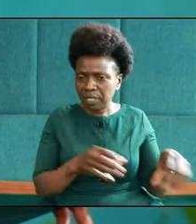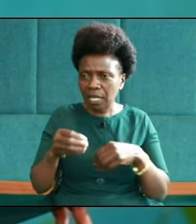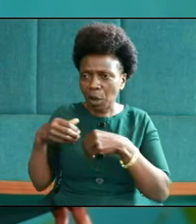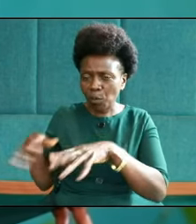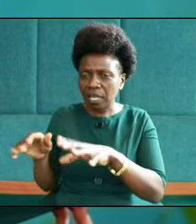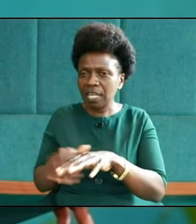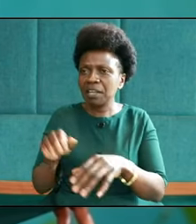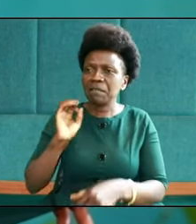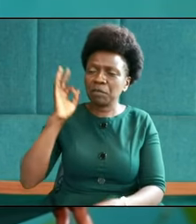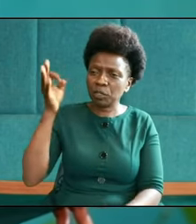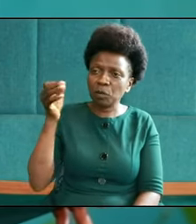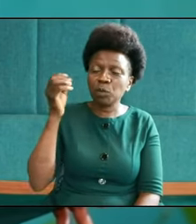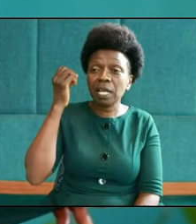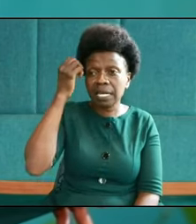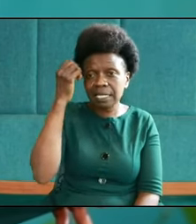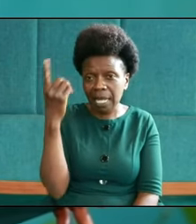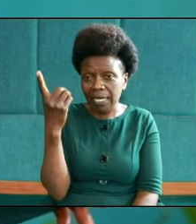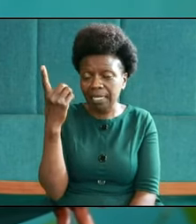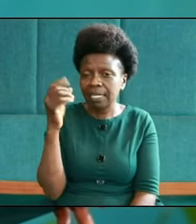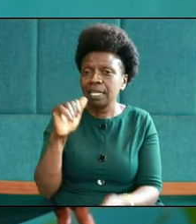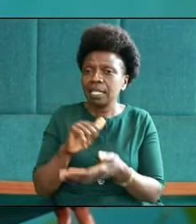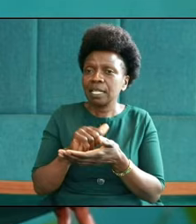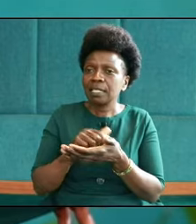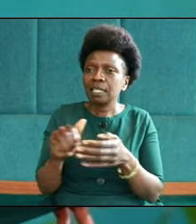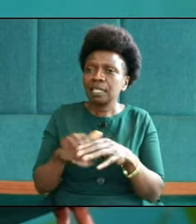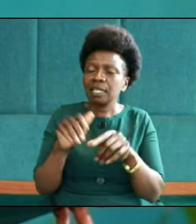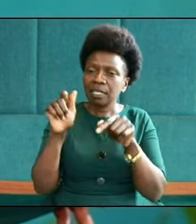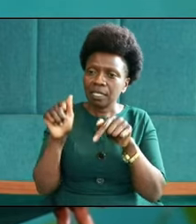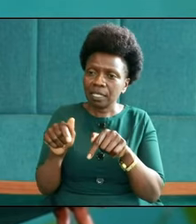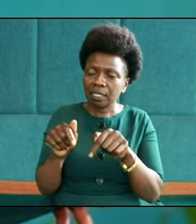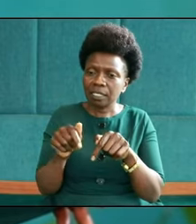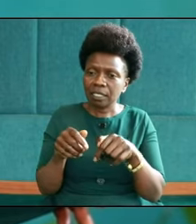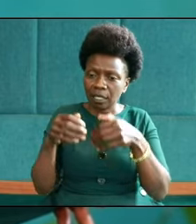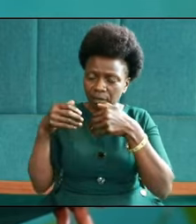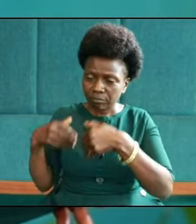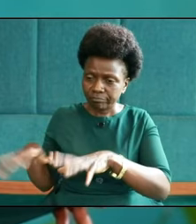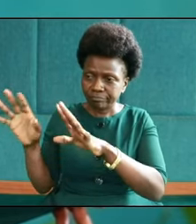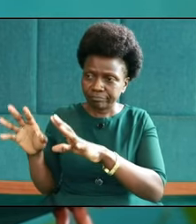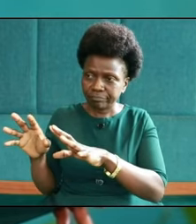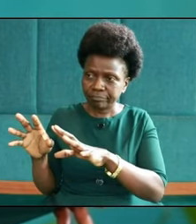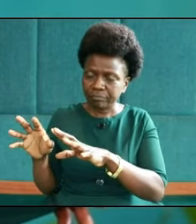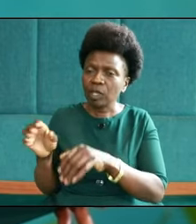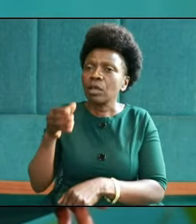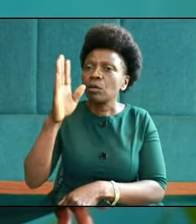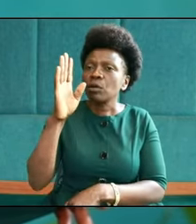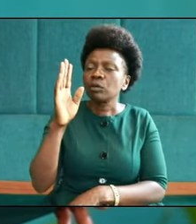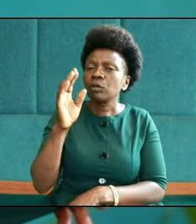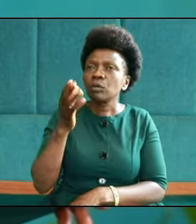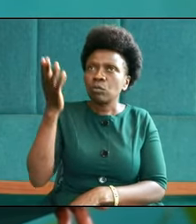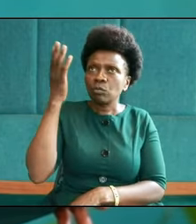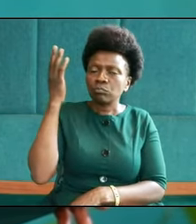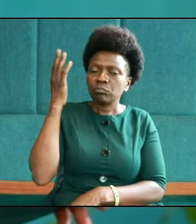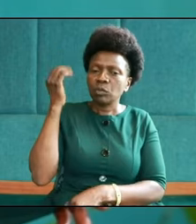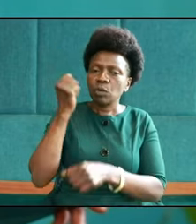In future, you will realize that in them slipping away, God was working for